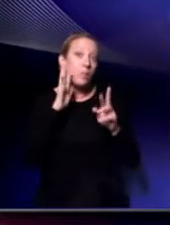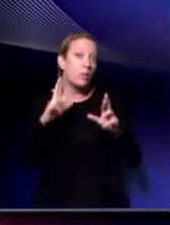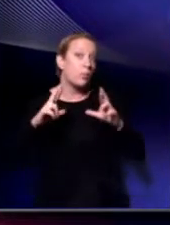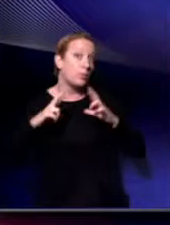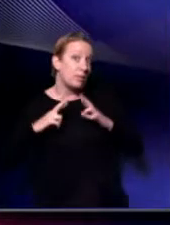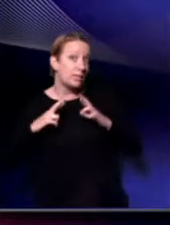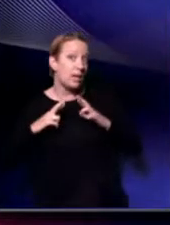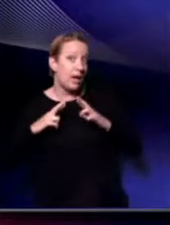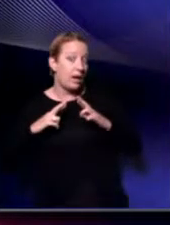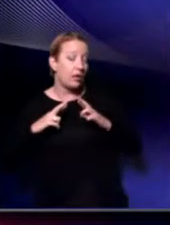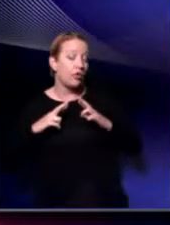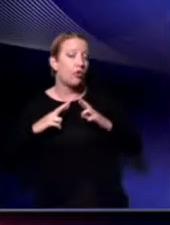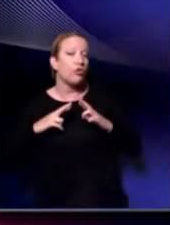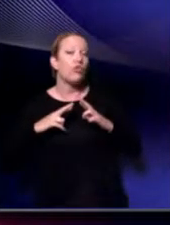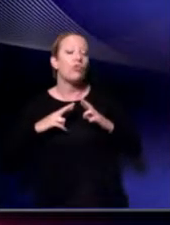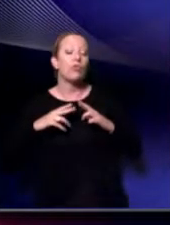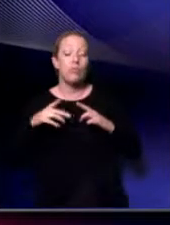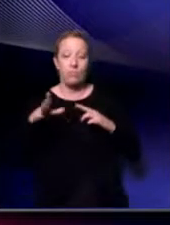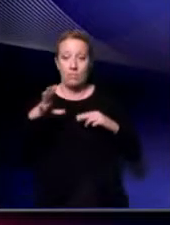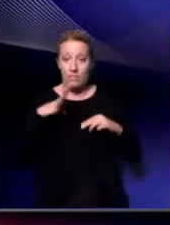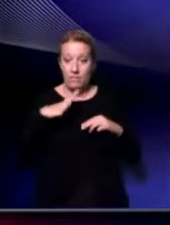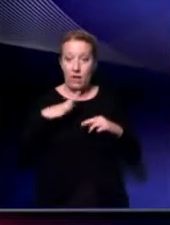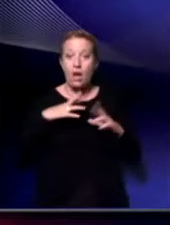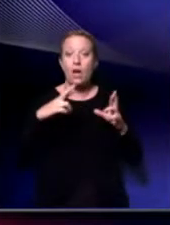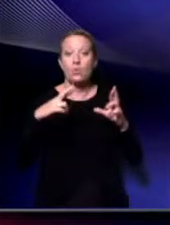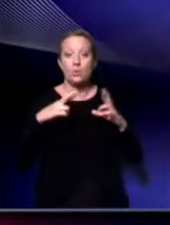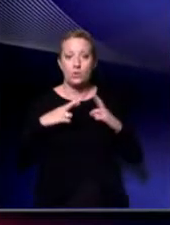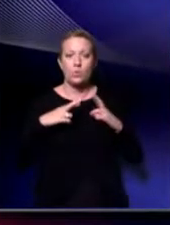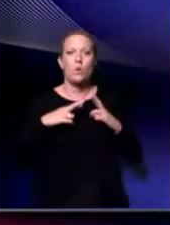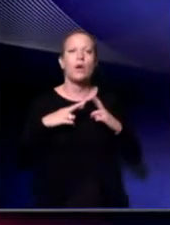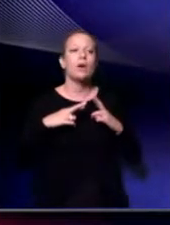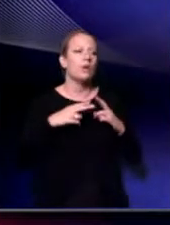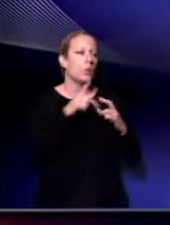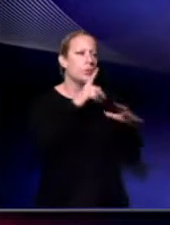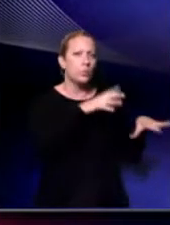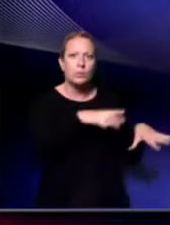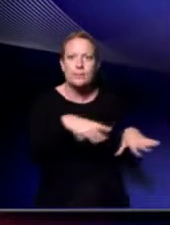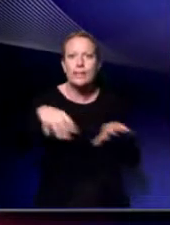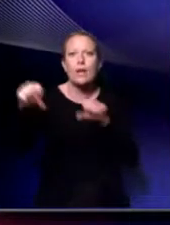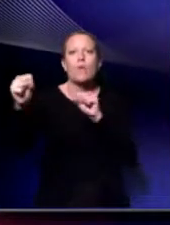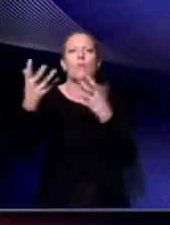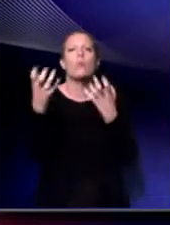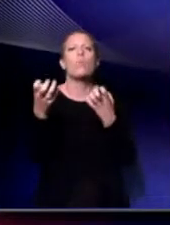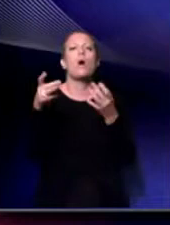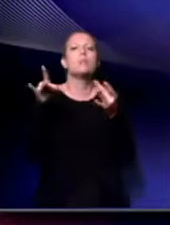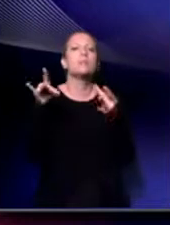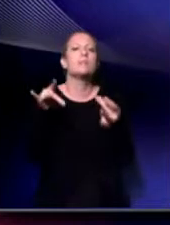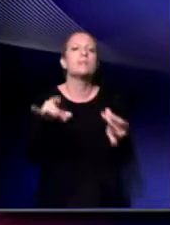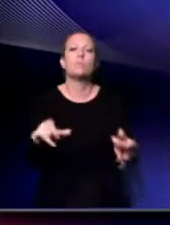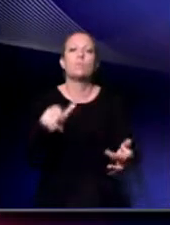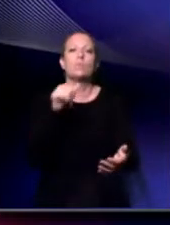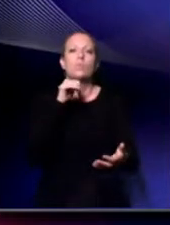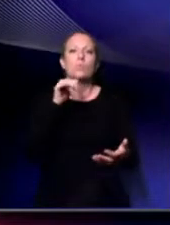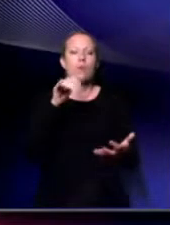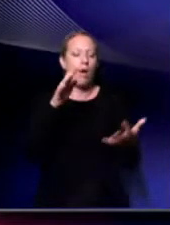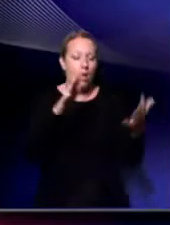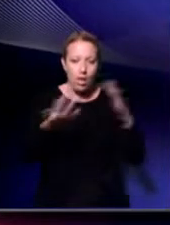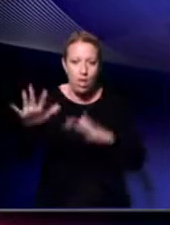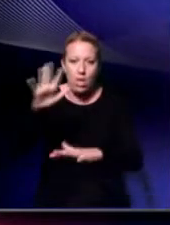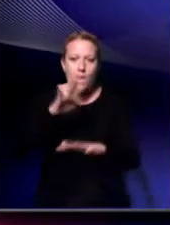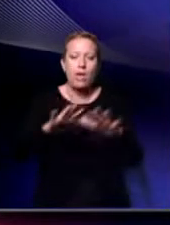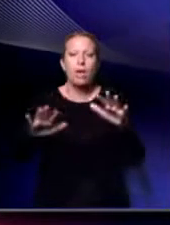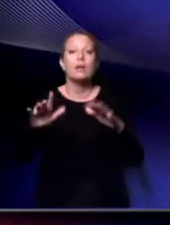we make that transition happen seamlessly? So we will be developing a succession